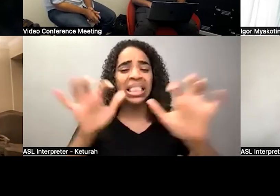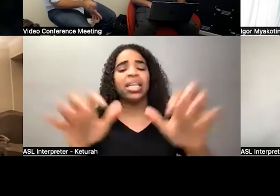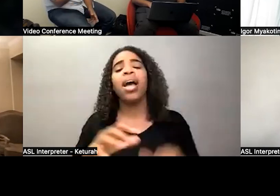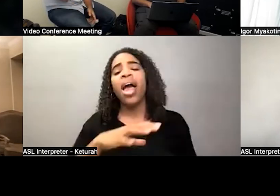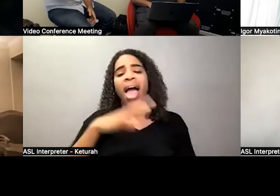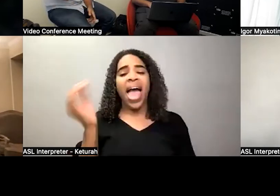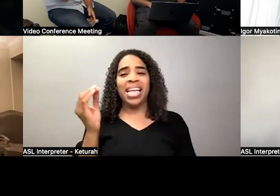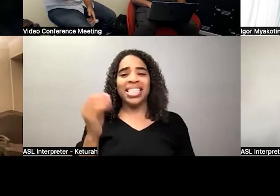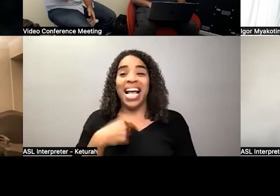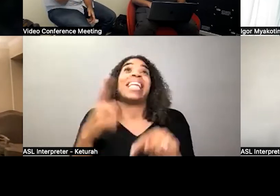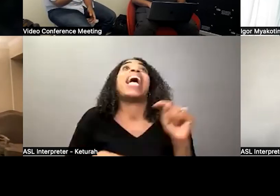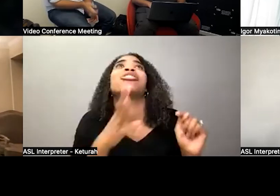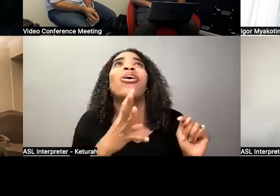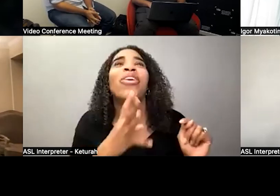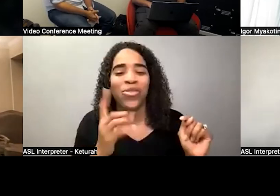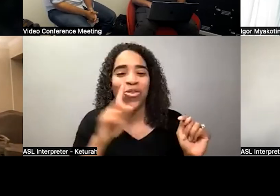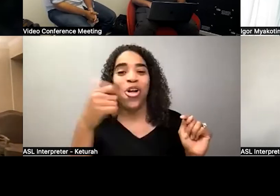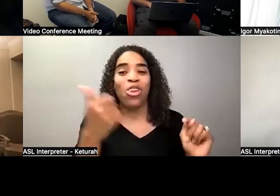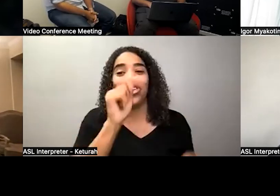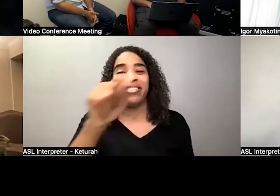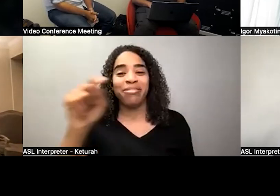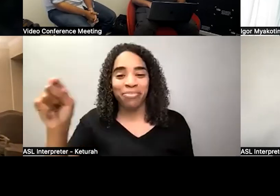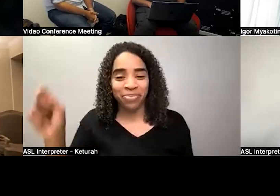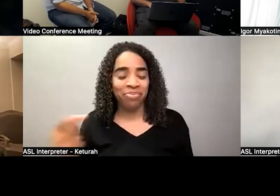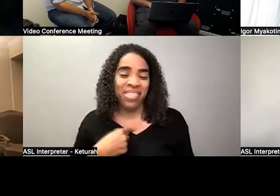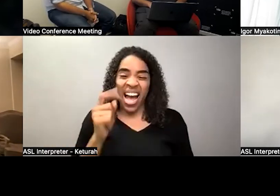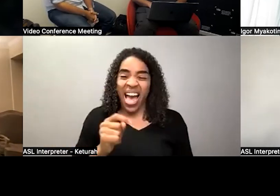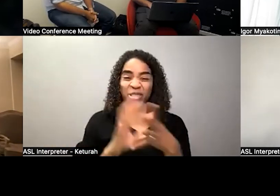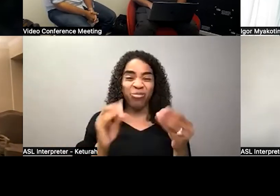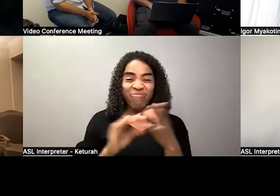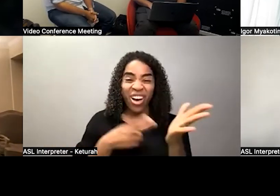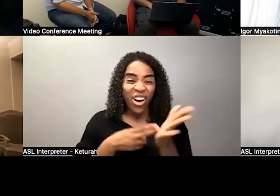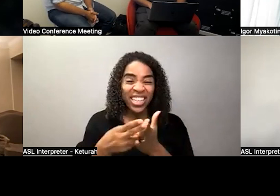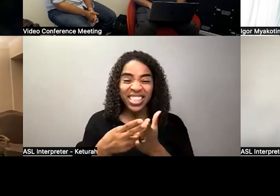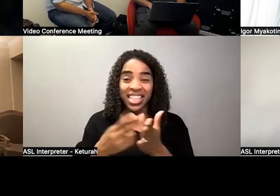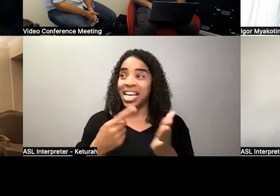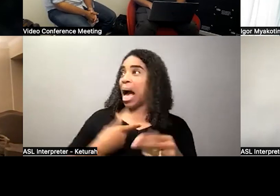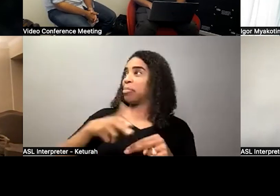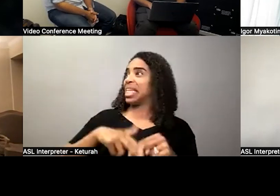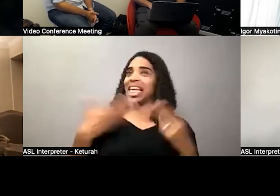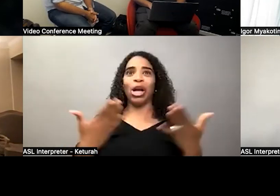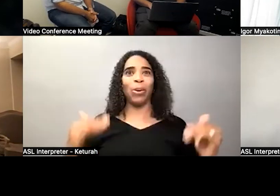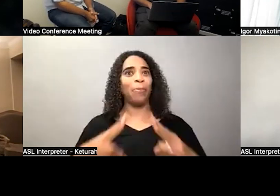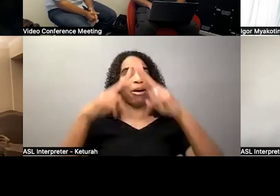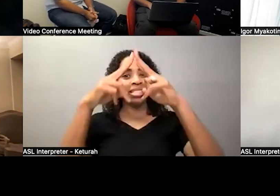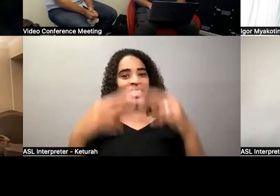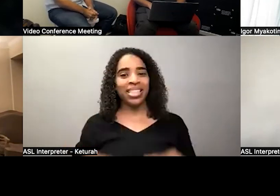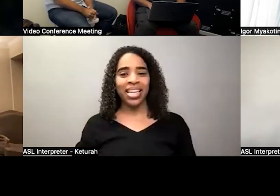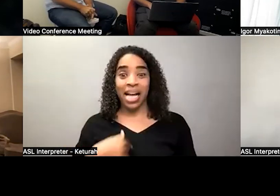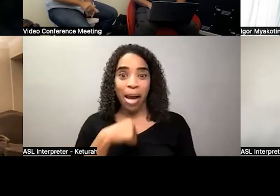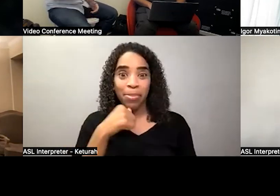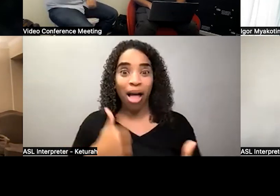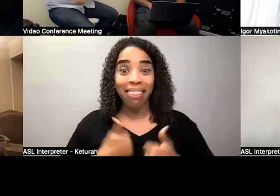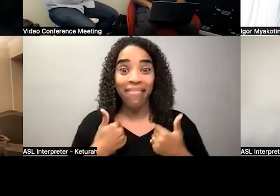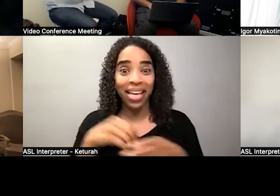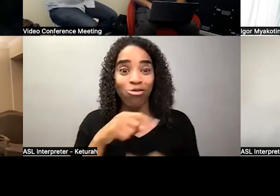I cannot speak for, you know, I have to be honest, you know, I'm sitting in Paris and, you know, I'm not in Russia